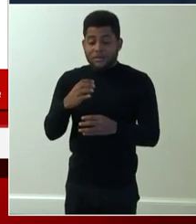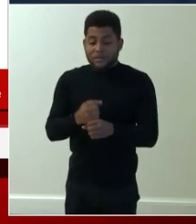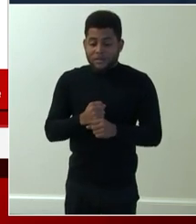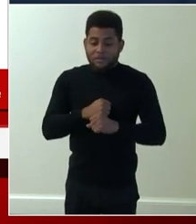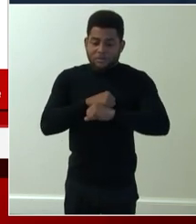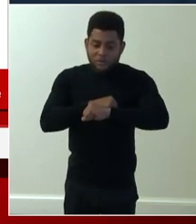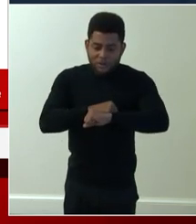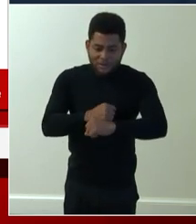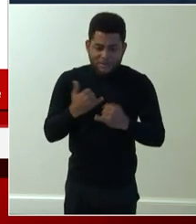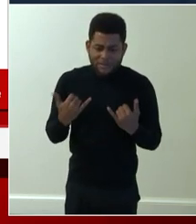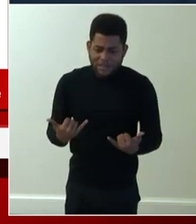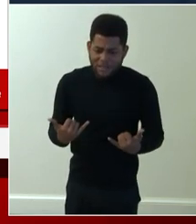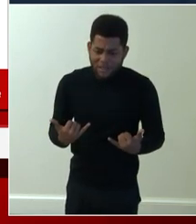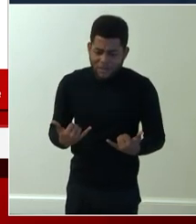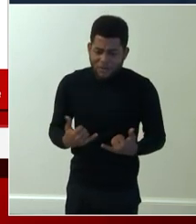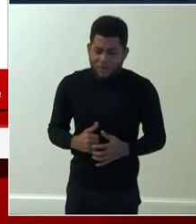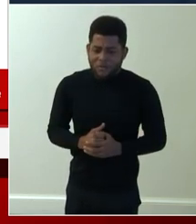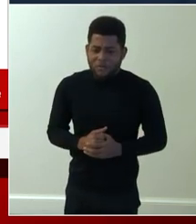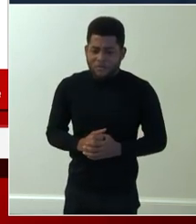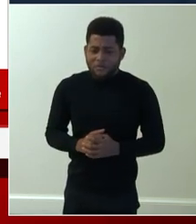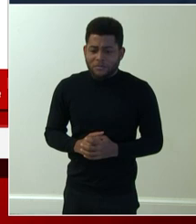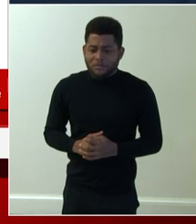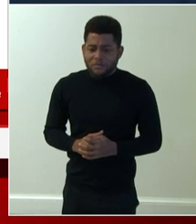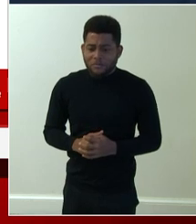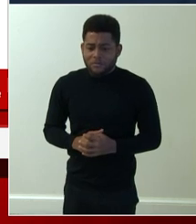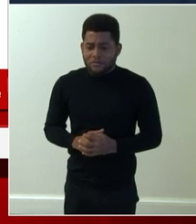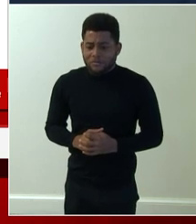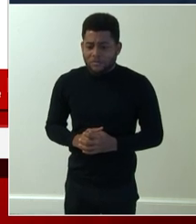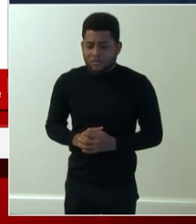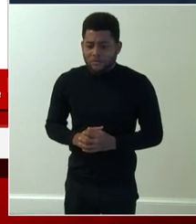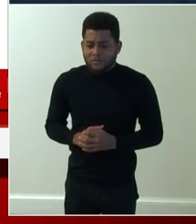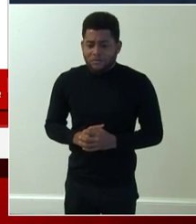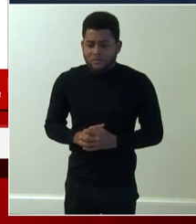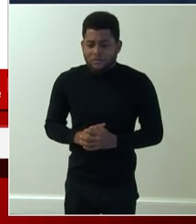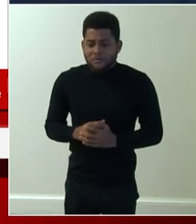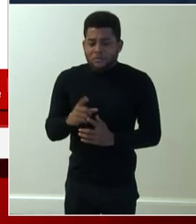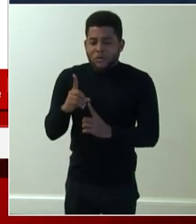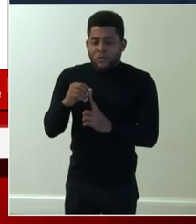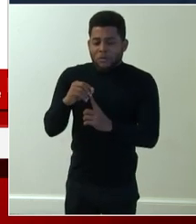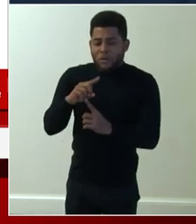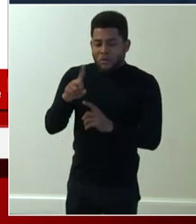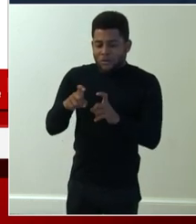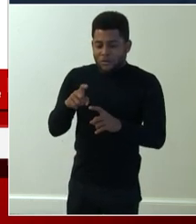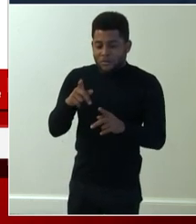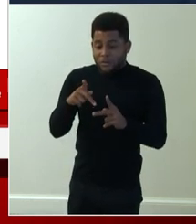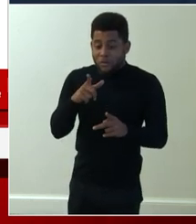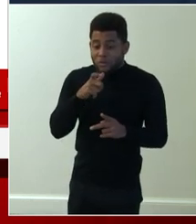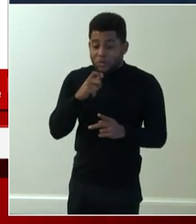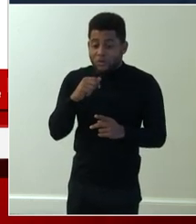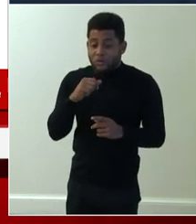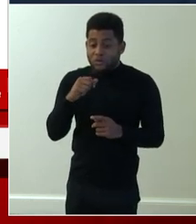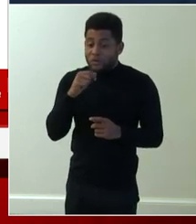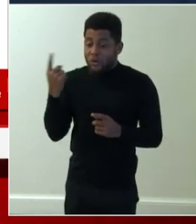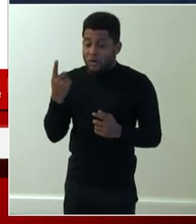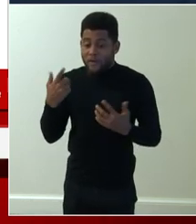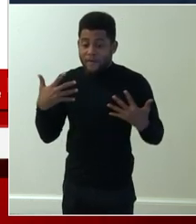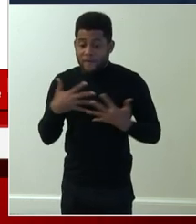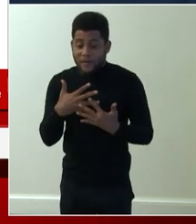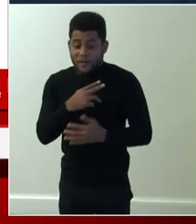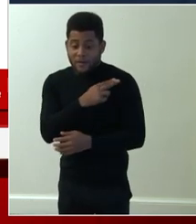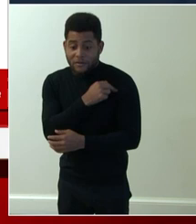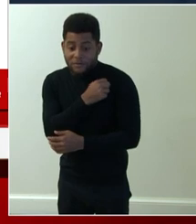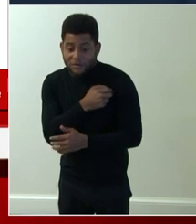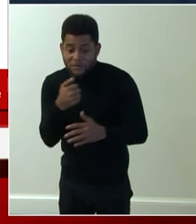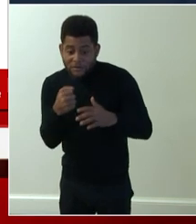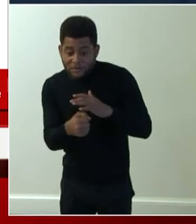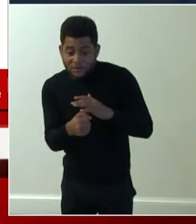doing some specific outreach to those groups as well. Mm-hmm. And people are not only afraid of hospitalization or